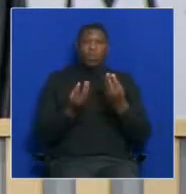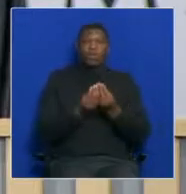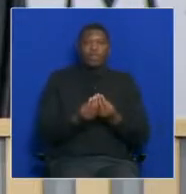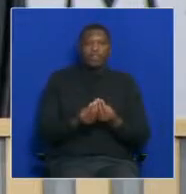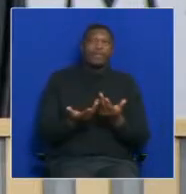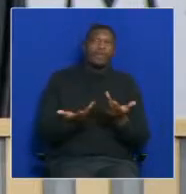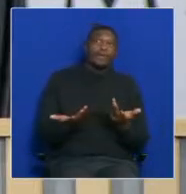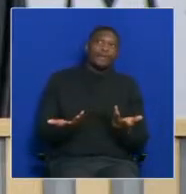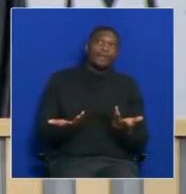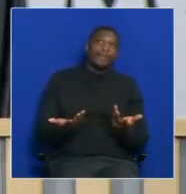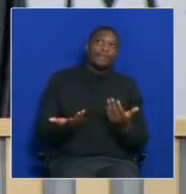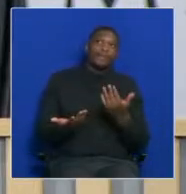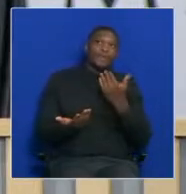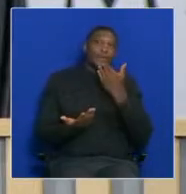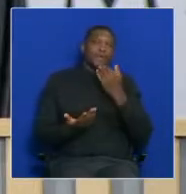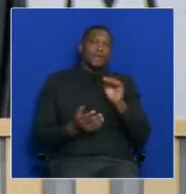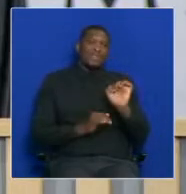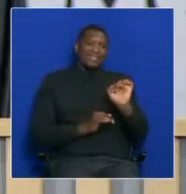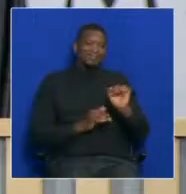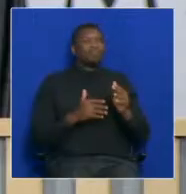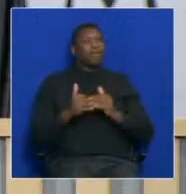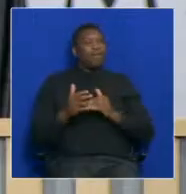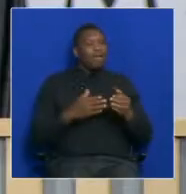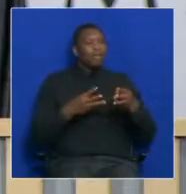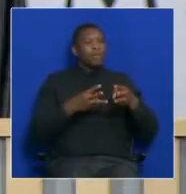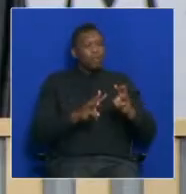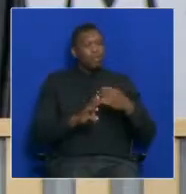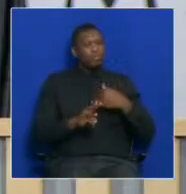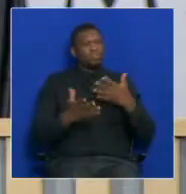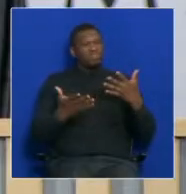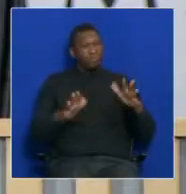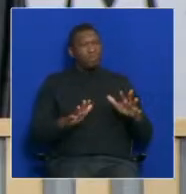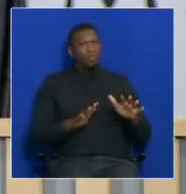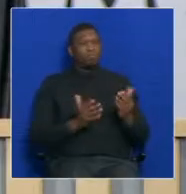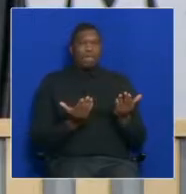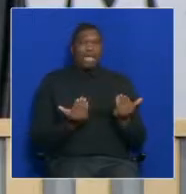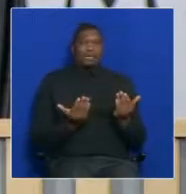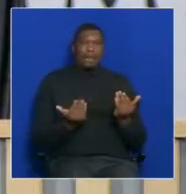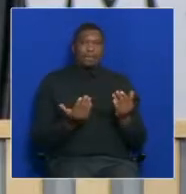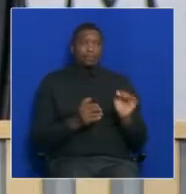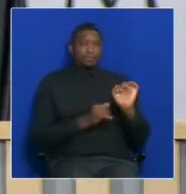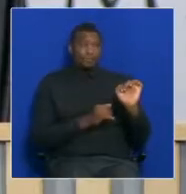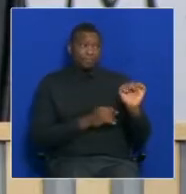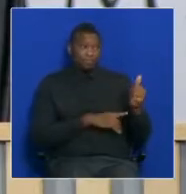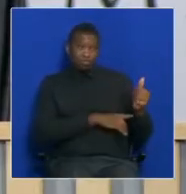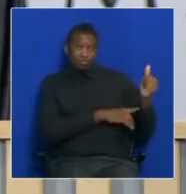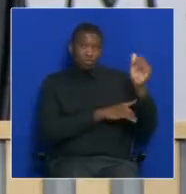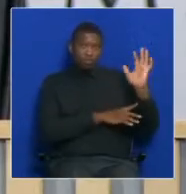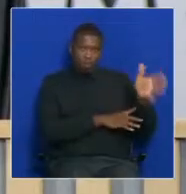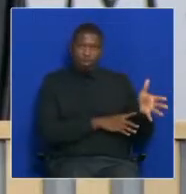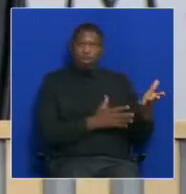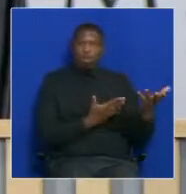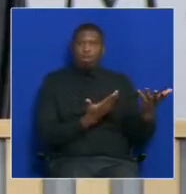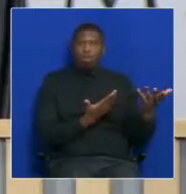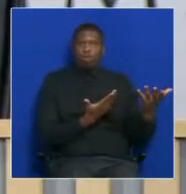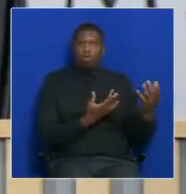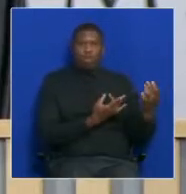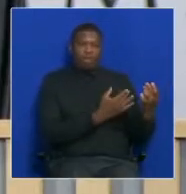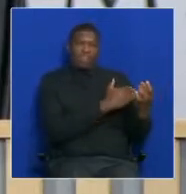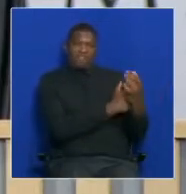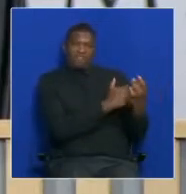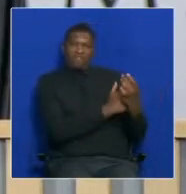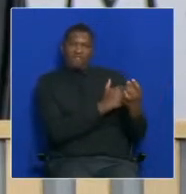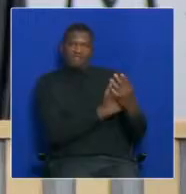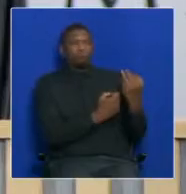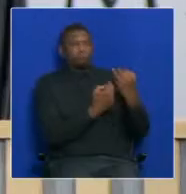Mr. Rapiso. In any event, I would have expected that Chief Perumal would brief me about it.